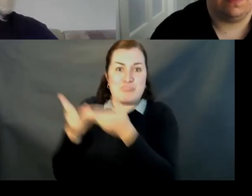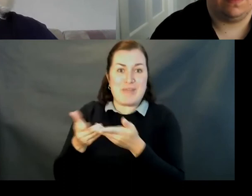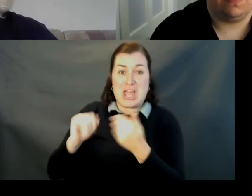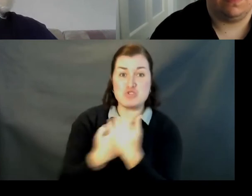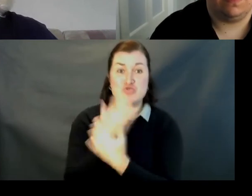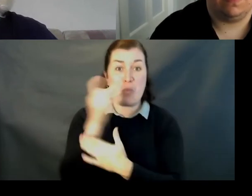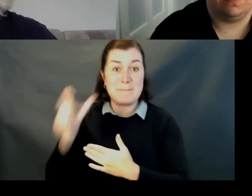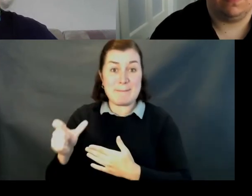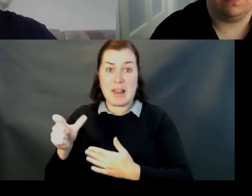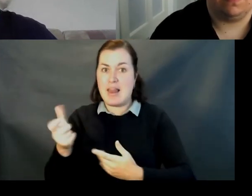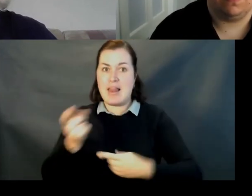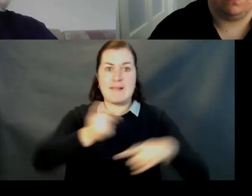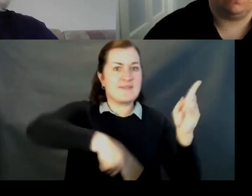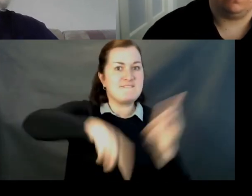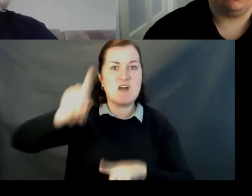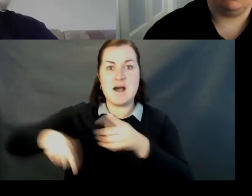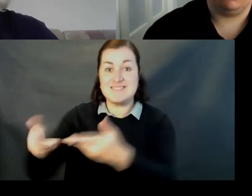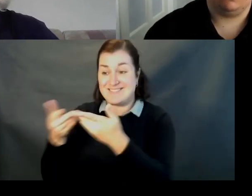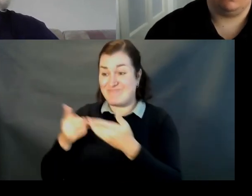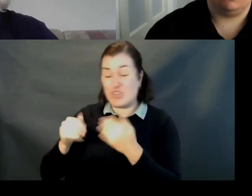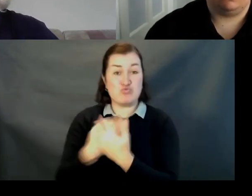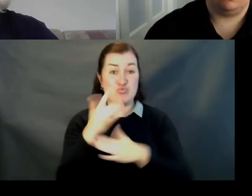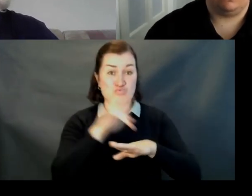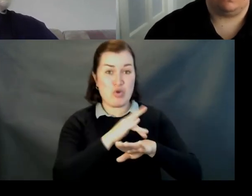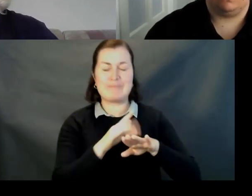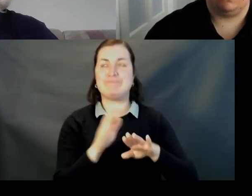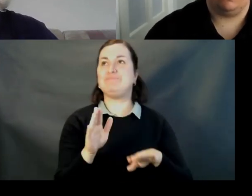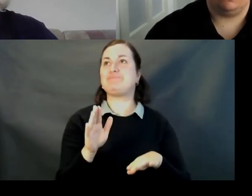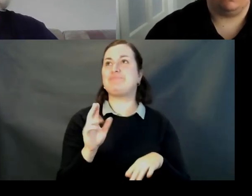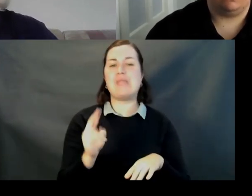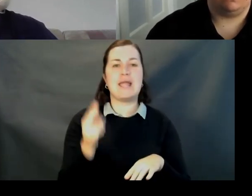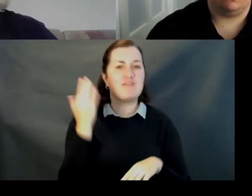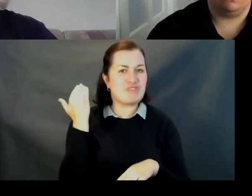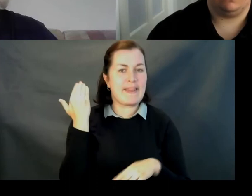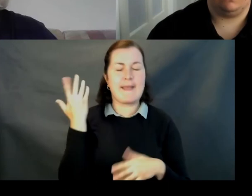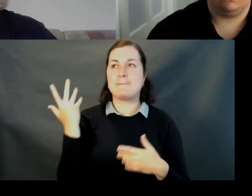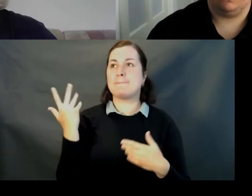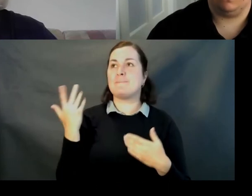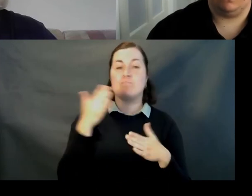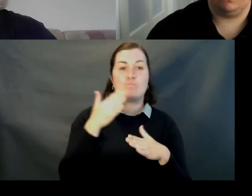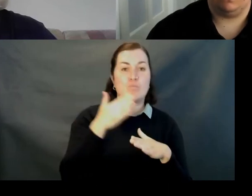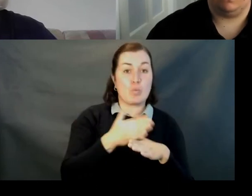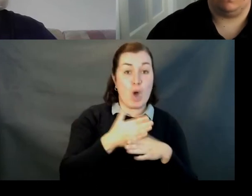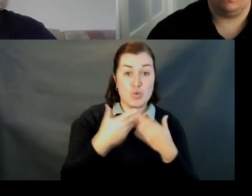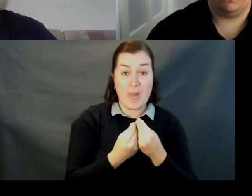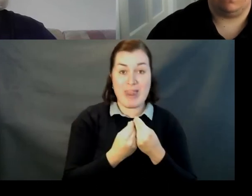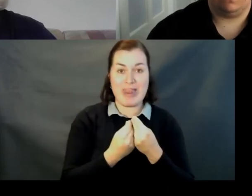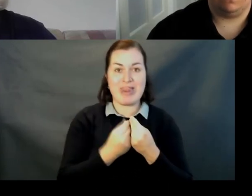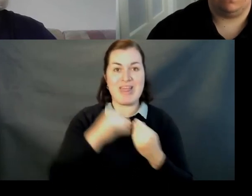an Indian, South Indian dancer who was very keen to bring in older blind audiences